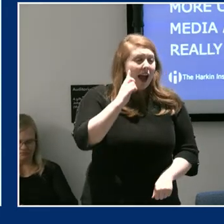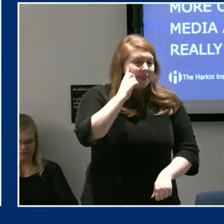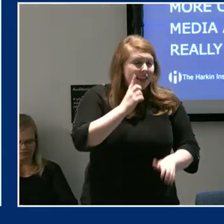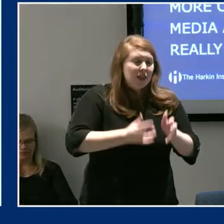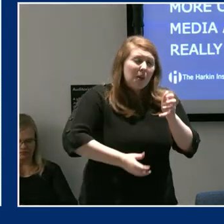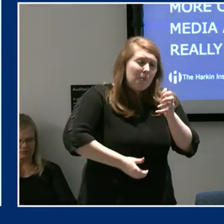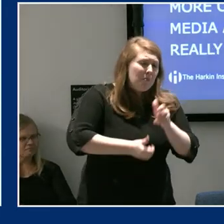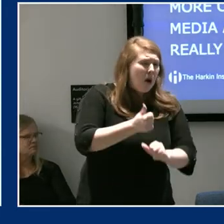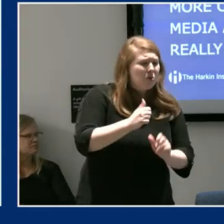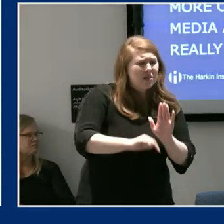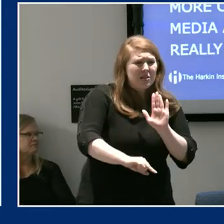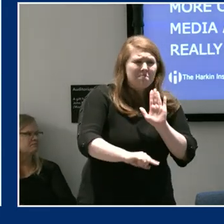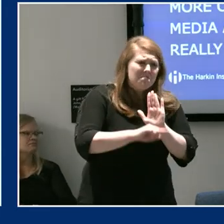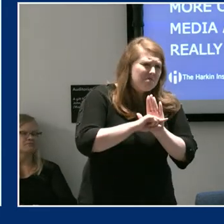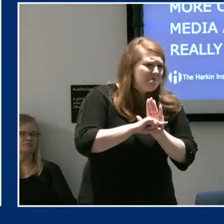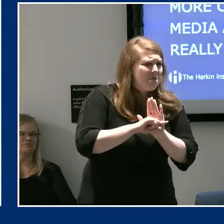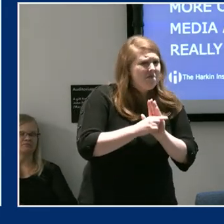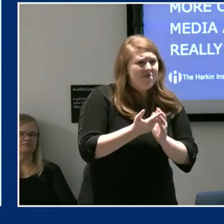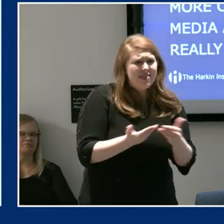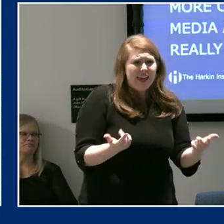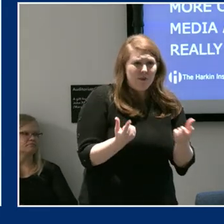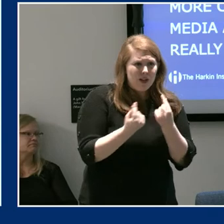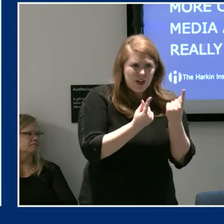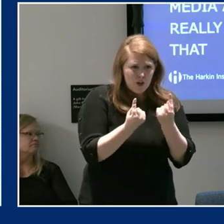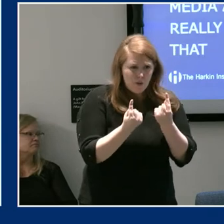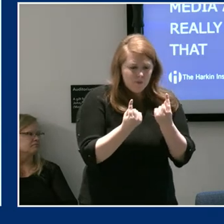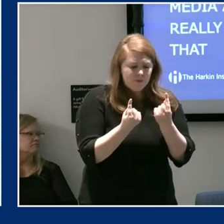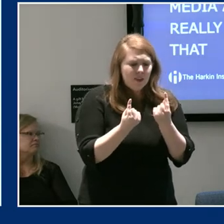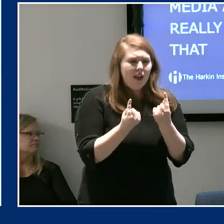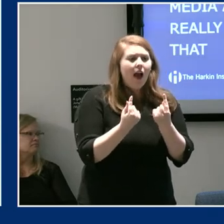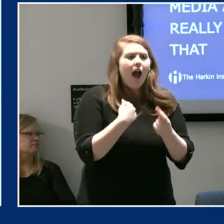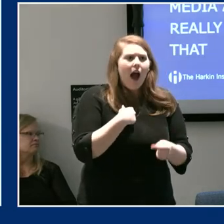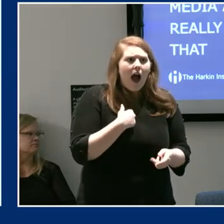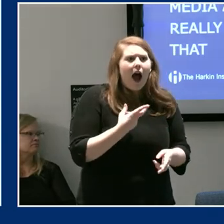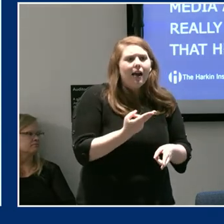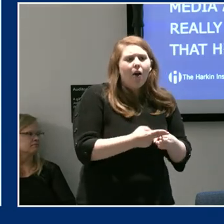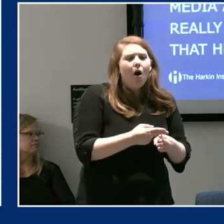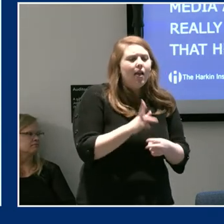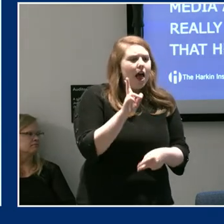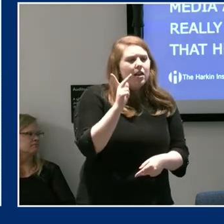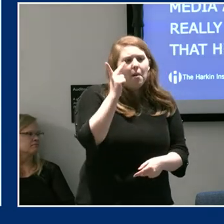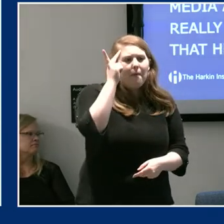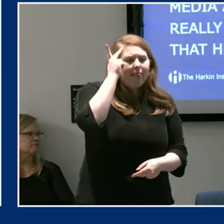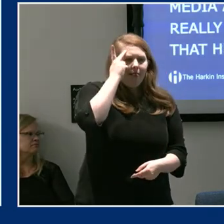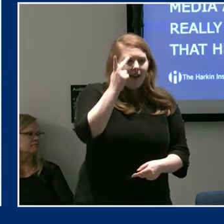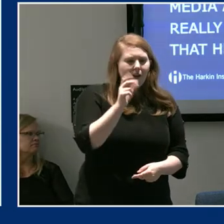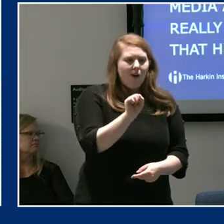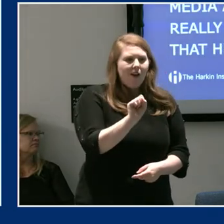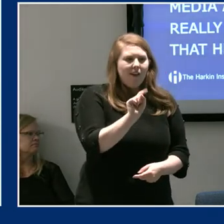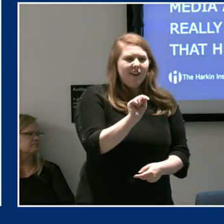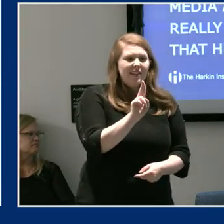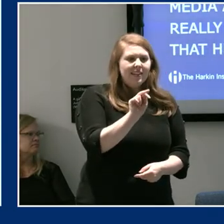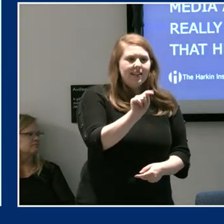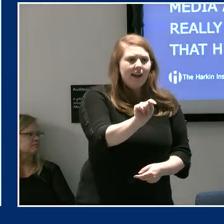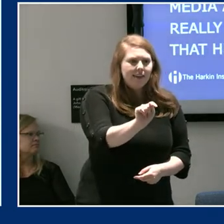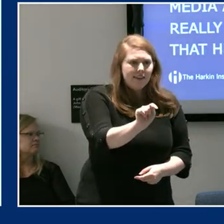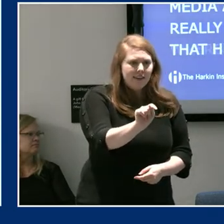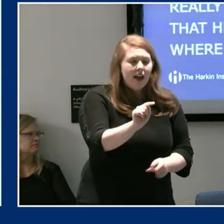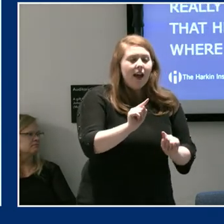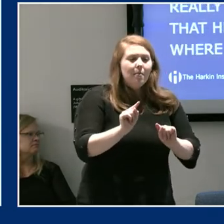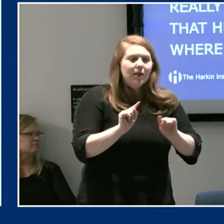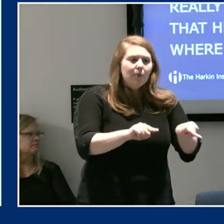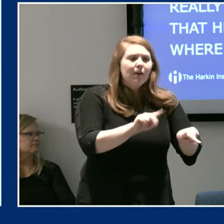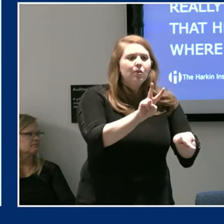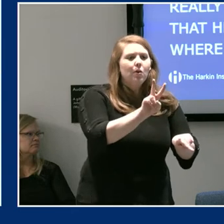he did was, I call it a political stunt, where he went to some vault in